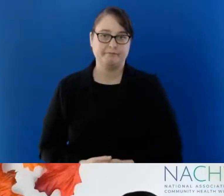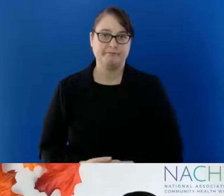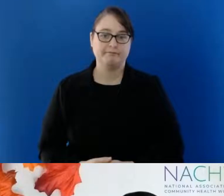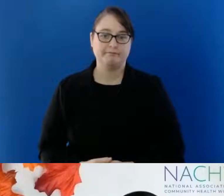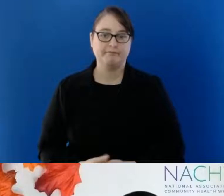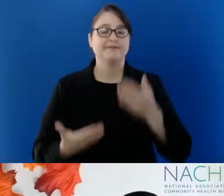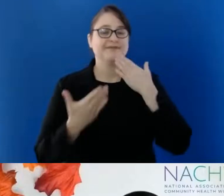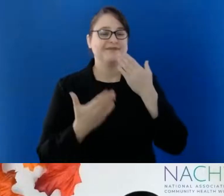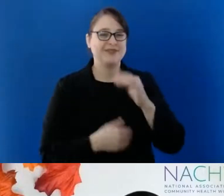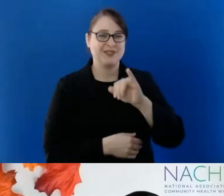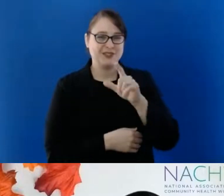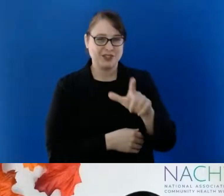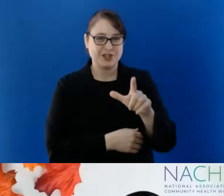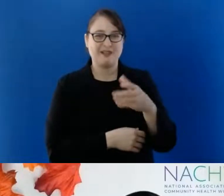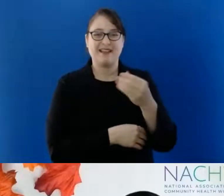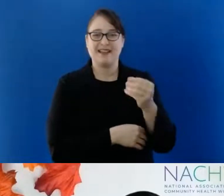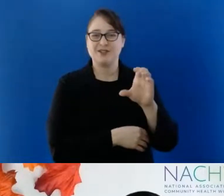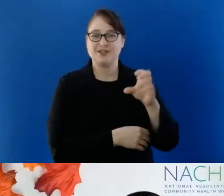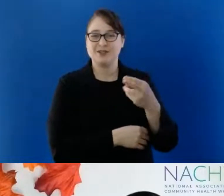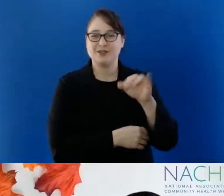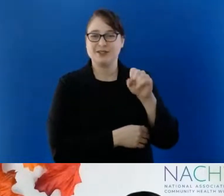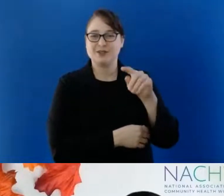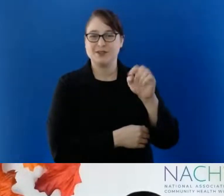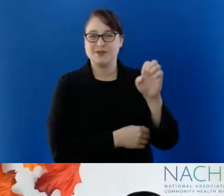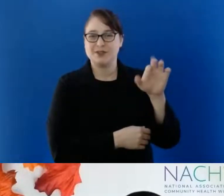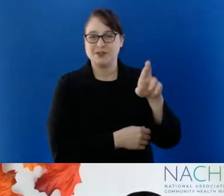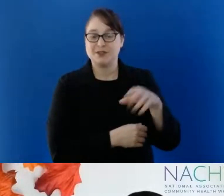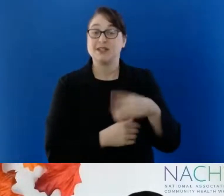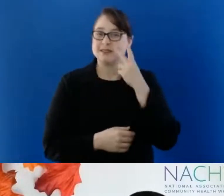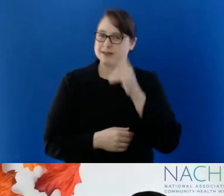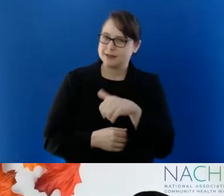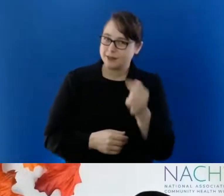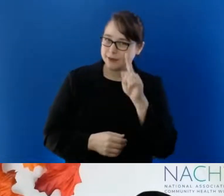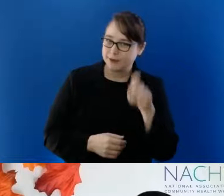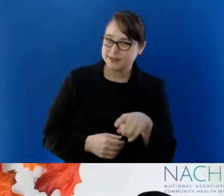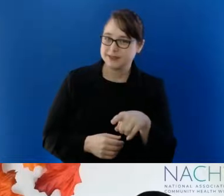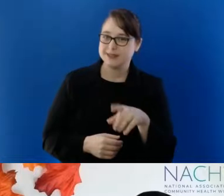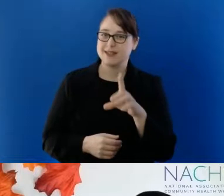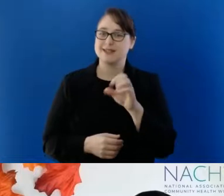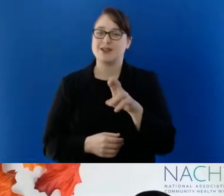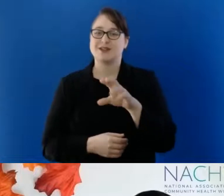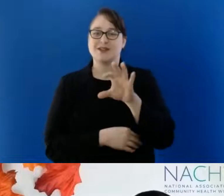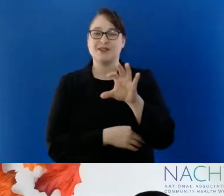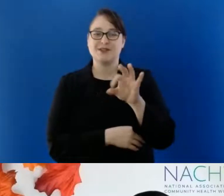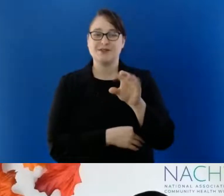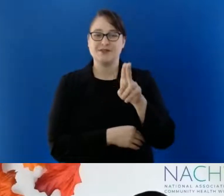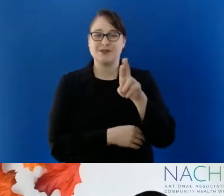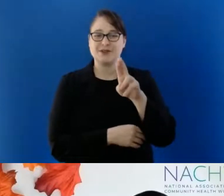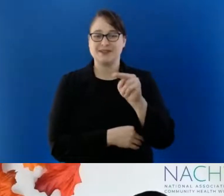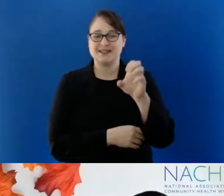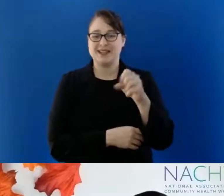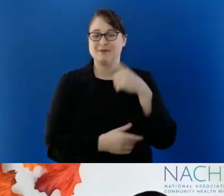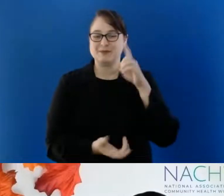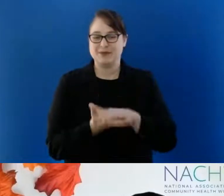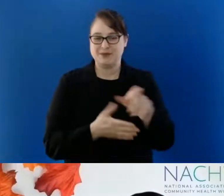Thank you, Jill and Christopher. I see another question. Dr. Furness, I believe you're probably answering this right now, but